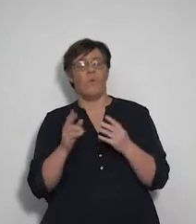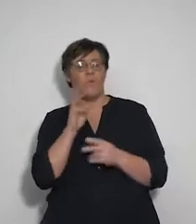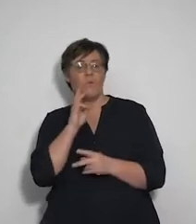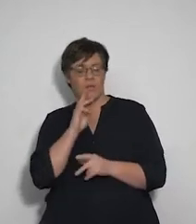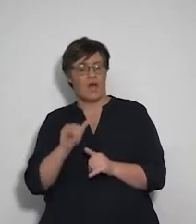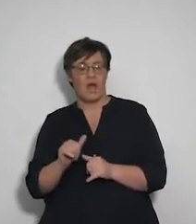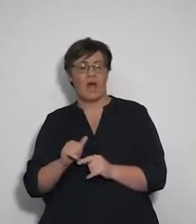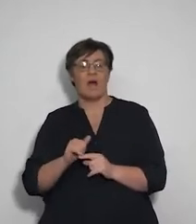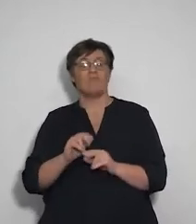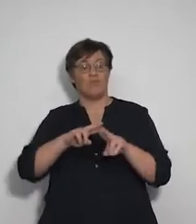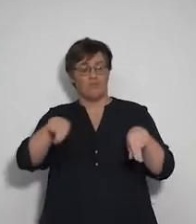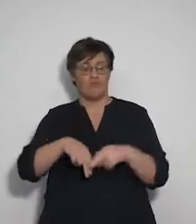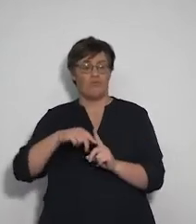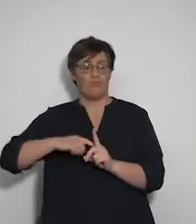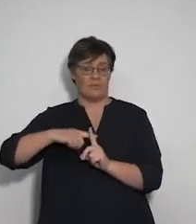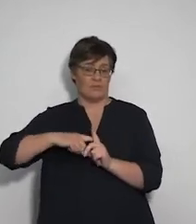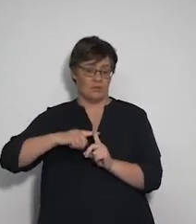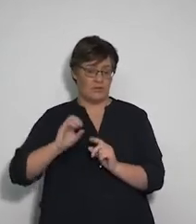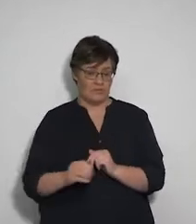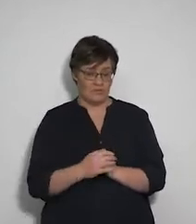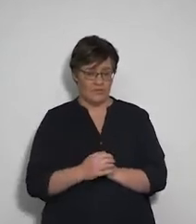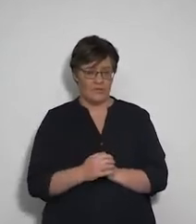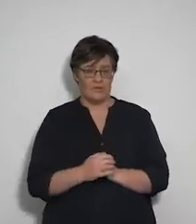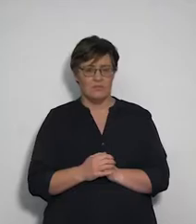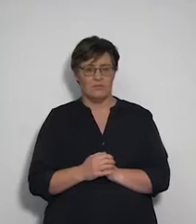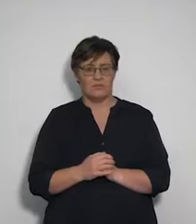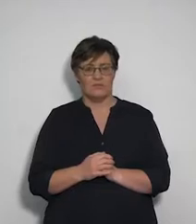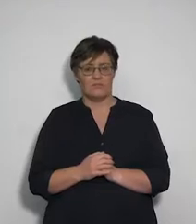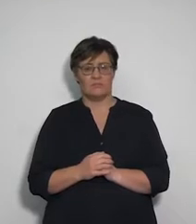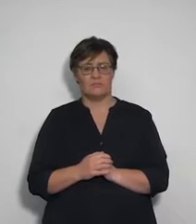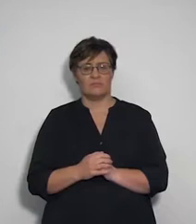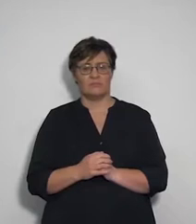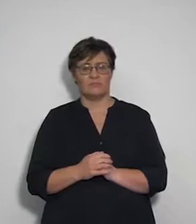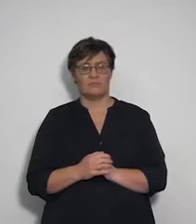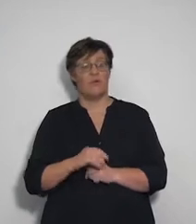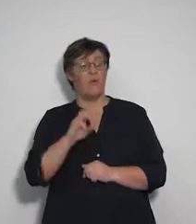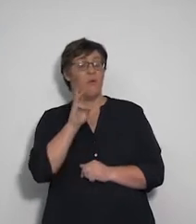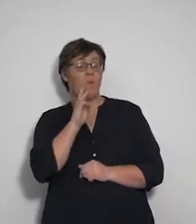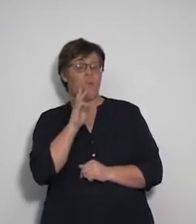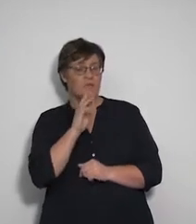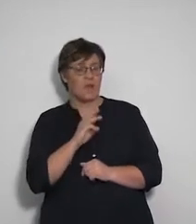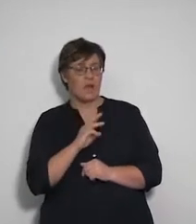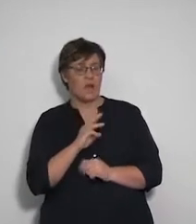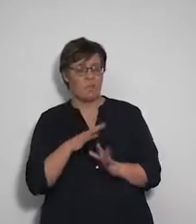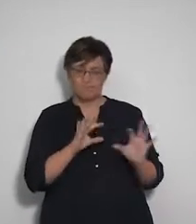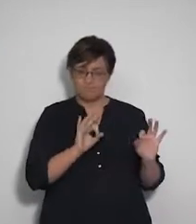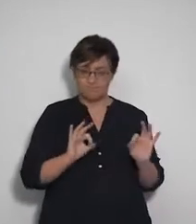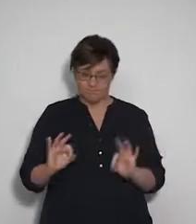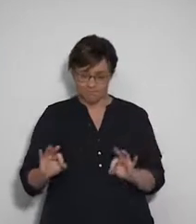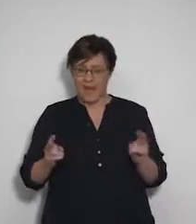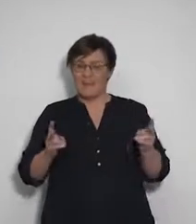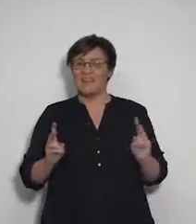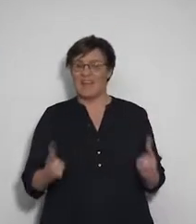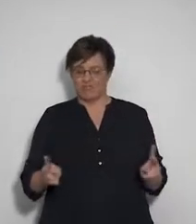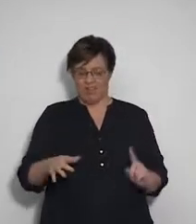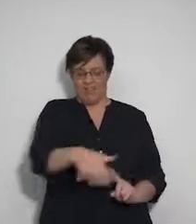room temperature. I think part of the reason why water becomes a very ideal, natural